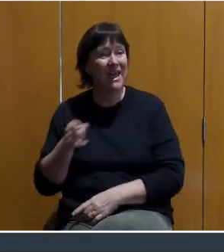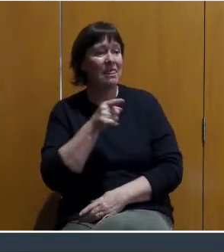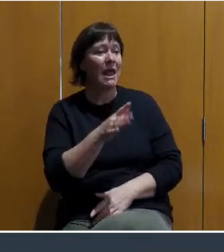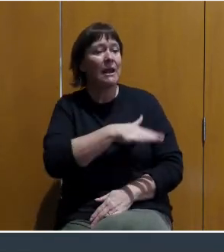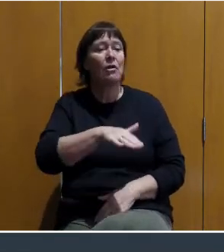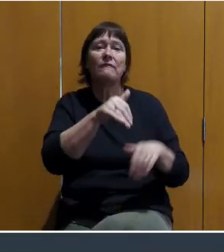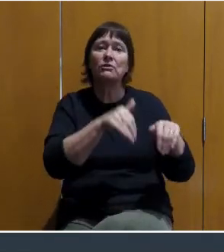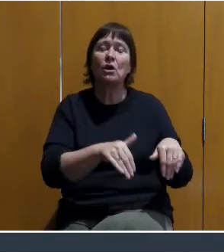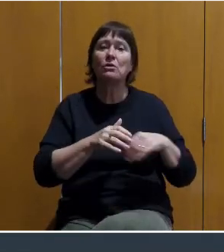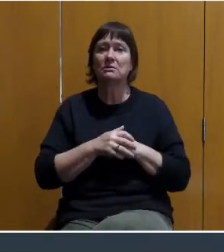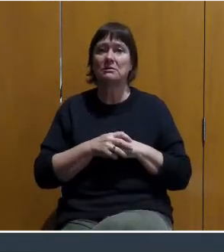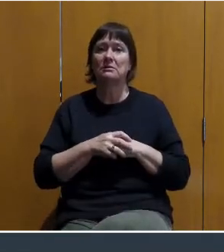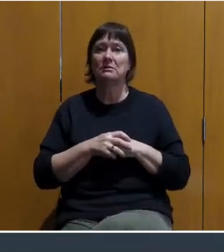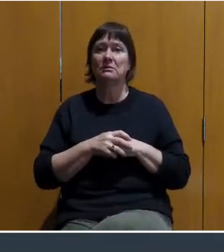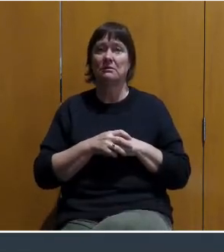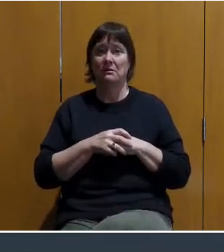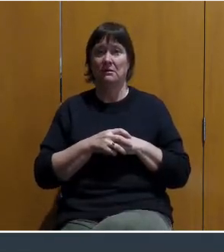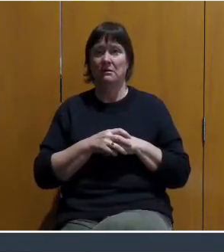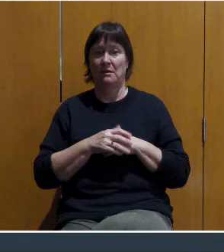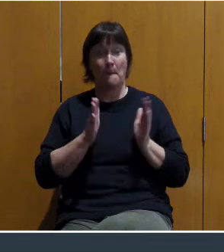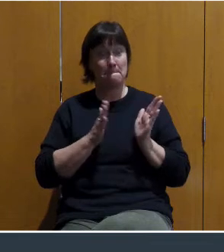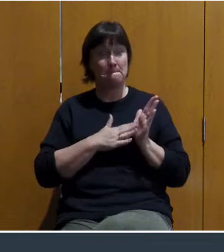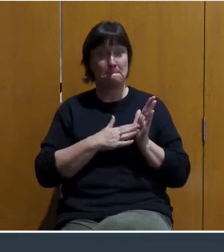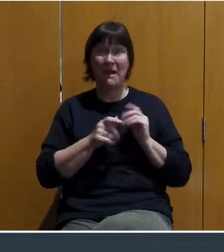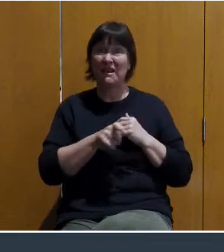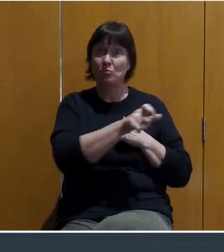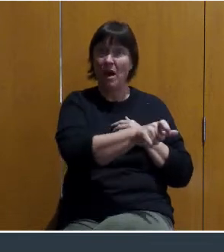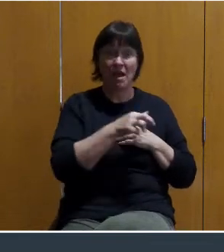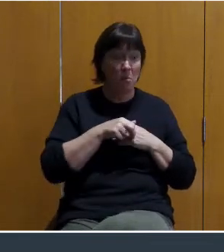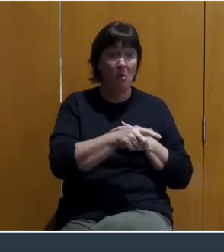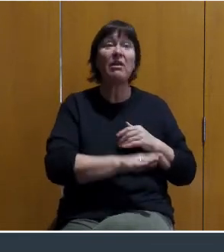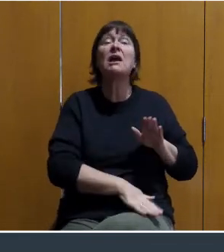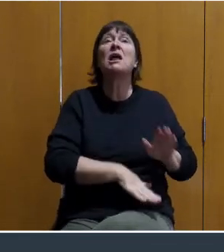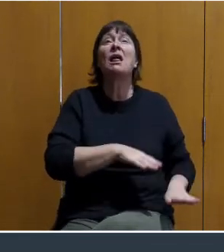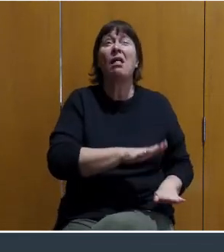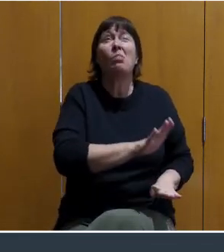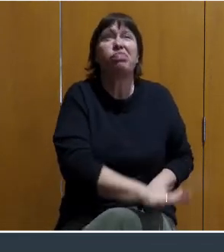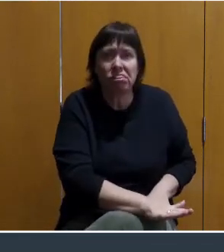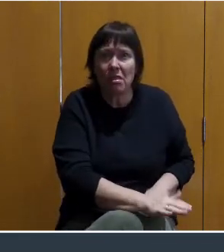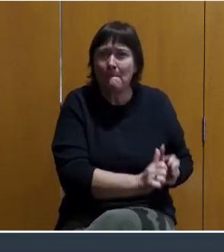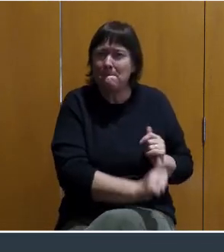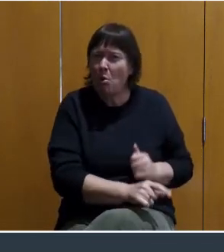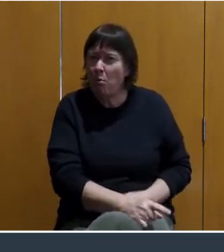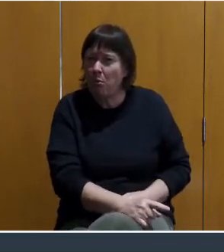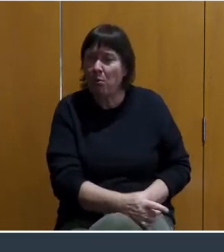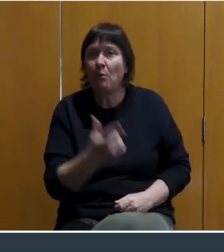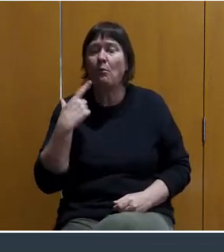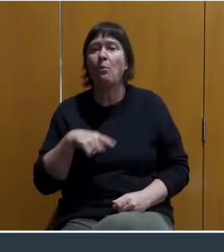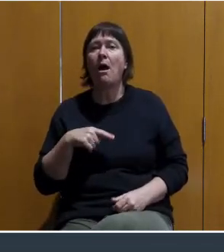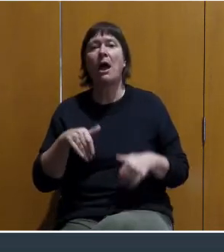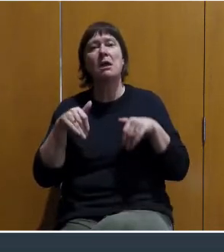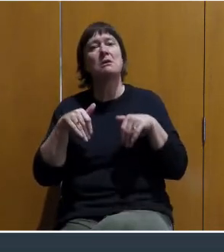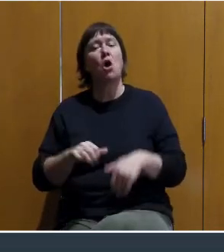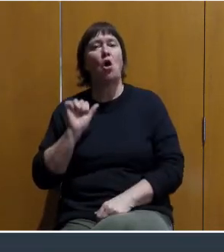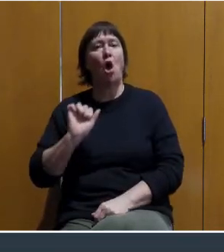I can't walk around Maggie's Way without standing in dog crap. I'm sorry, that's the only way to put it. Because the owners are quite happy to let them run out, and that's what they want them to